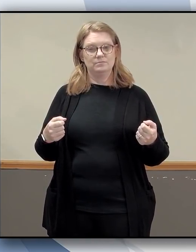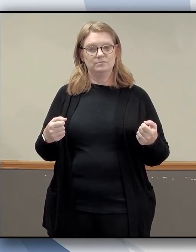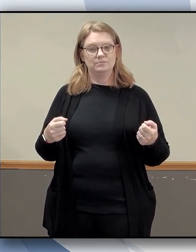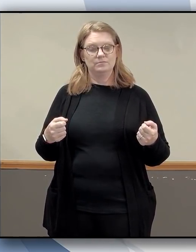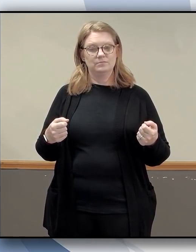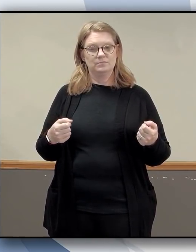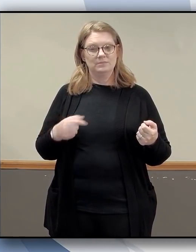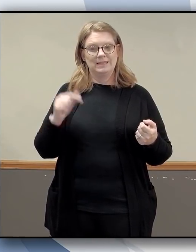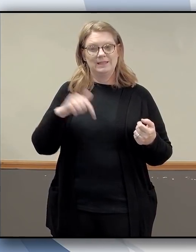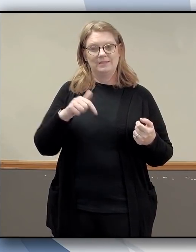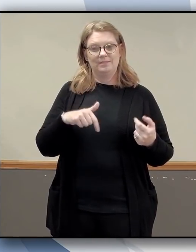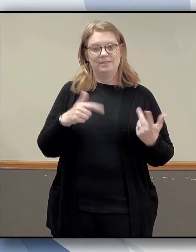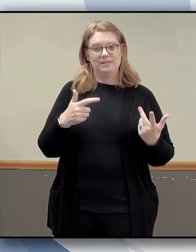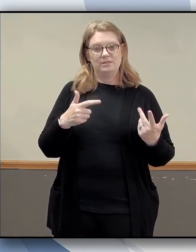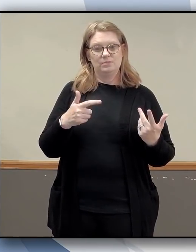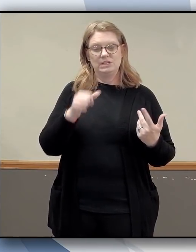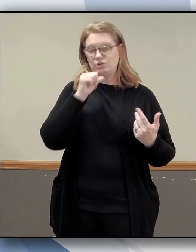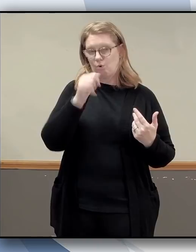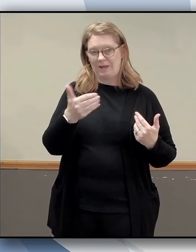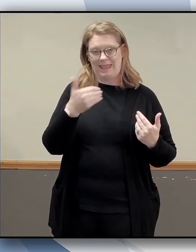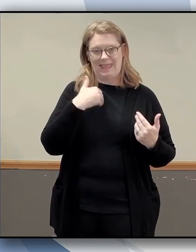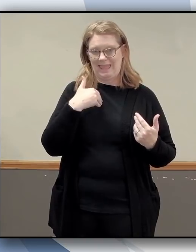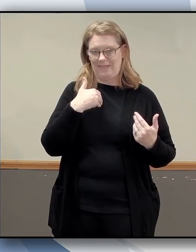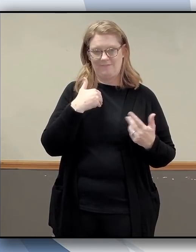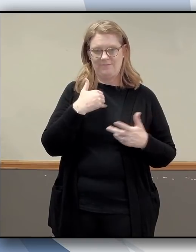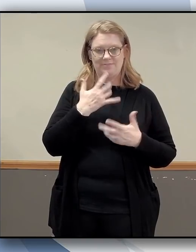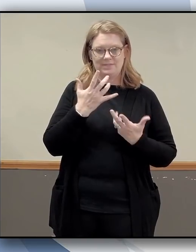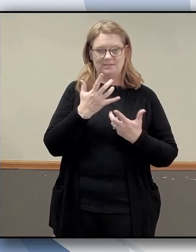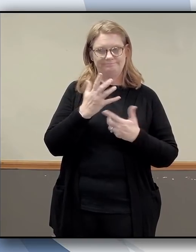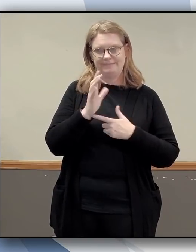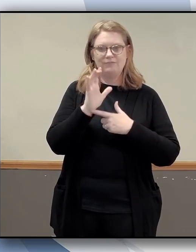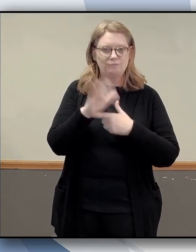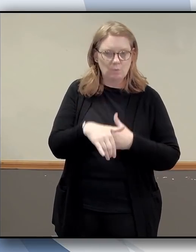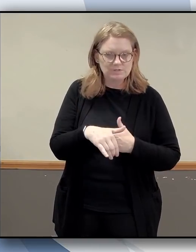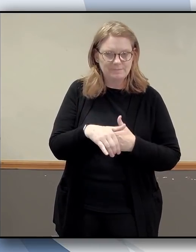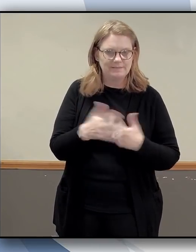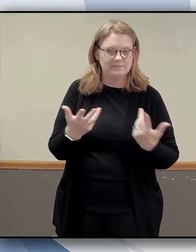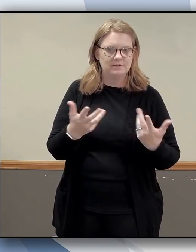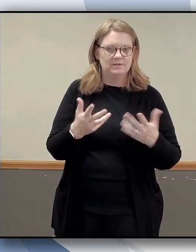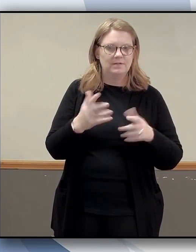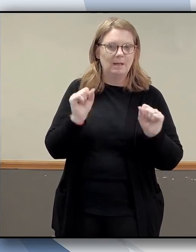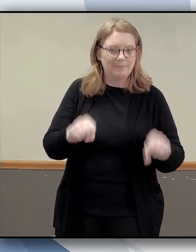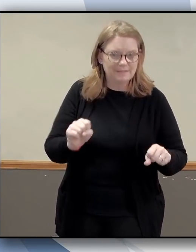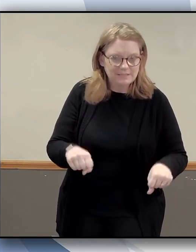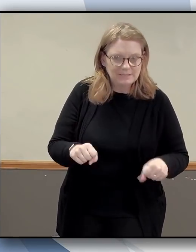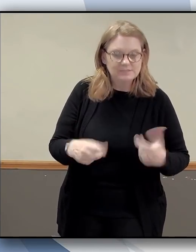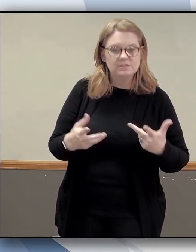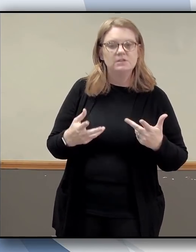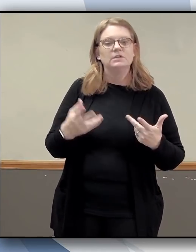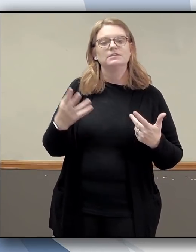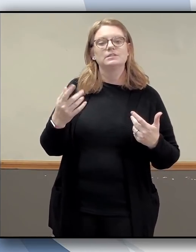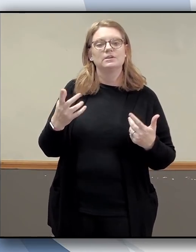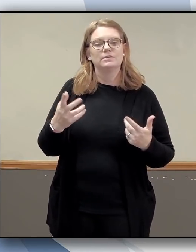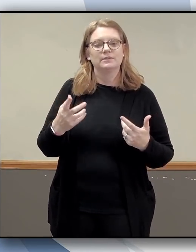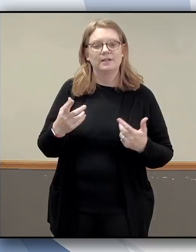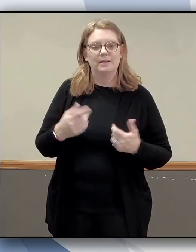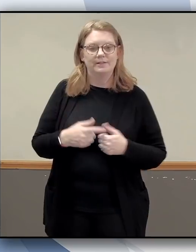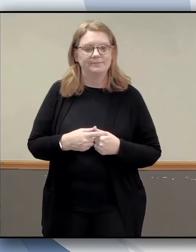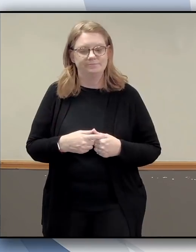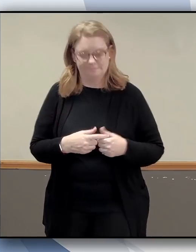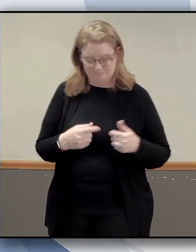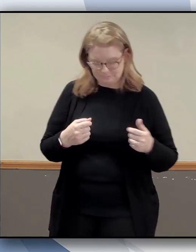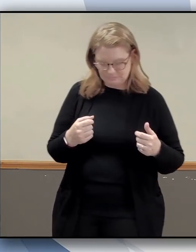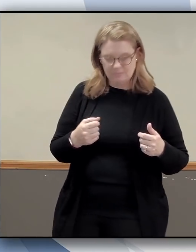in a position we don't have the enforcement capability collectively. So whether these things are, as